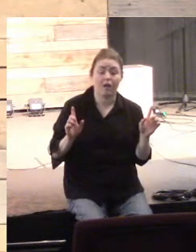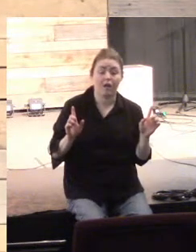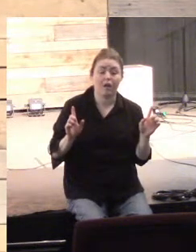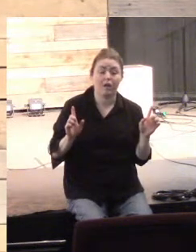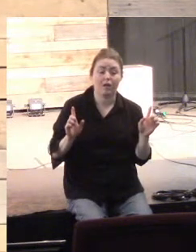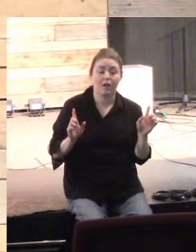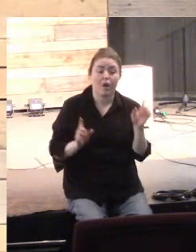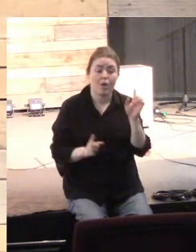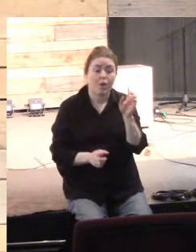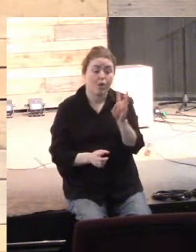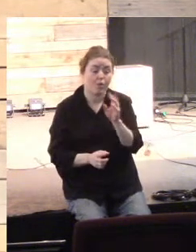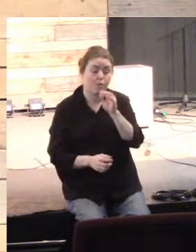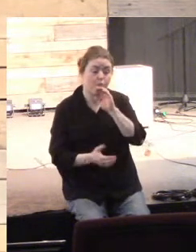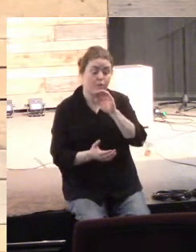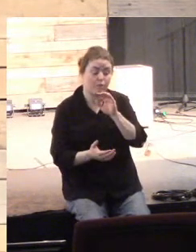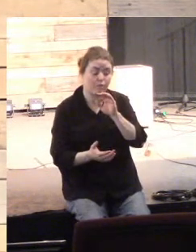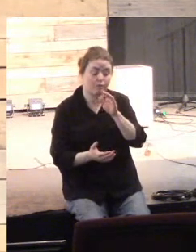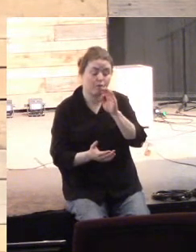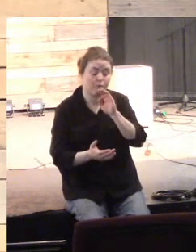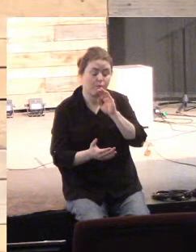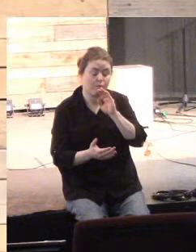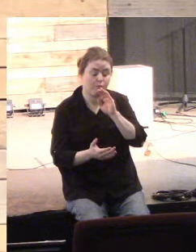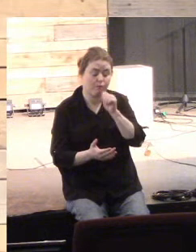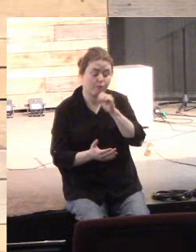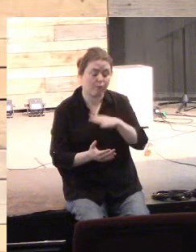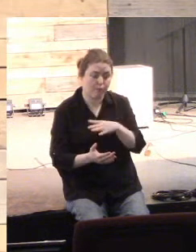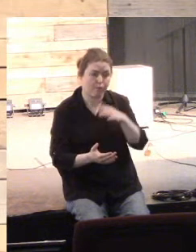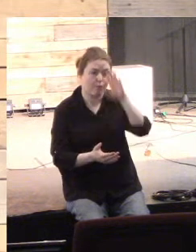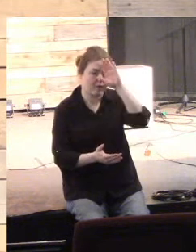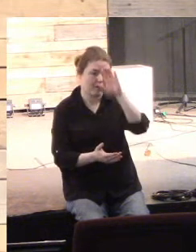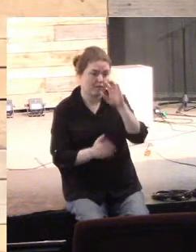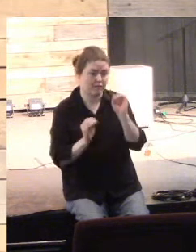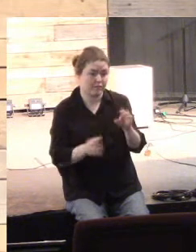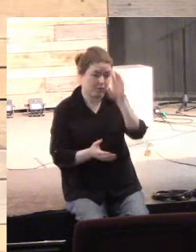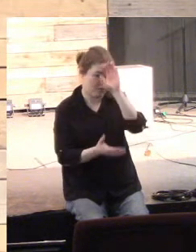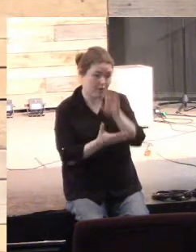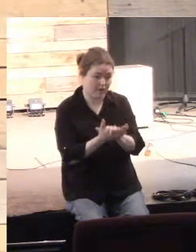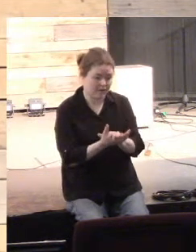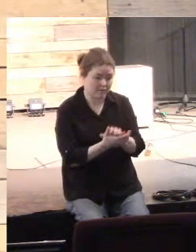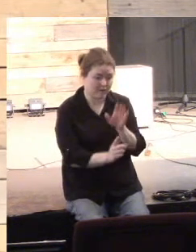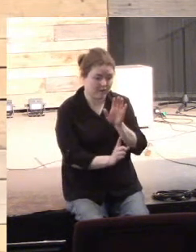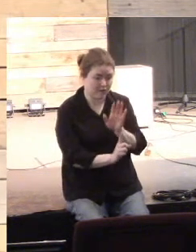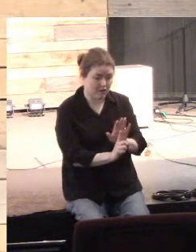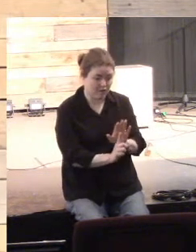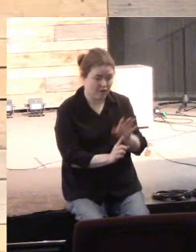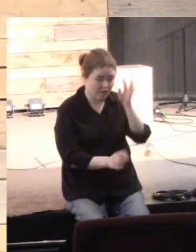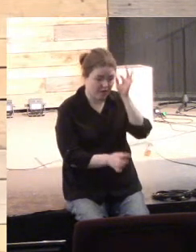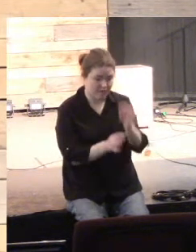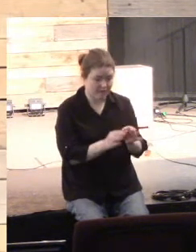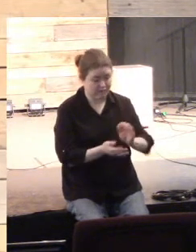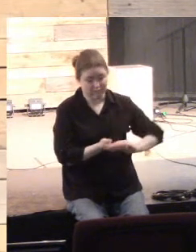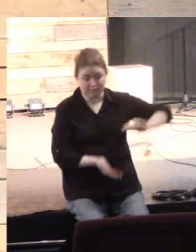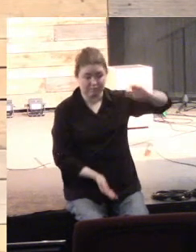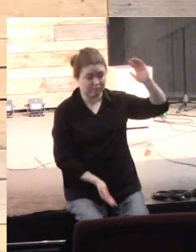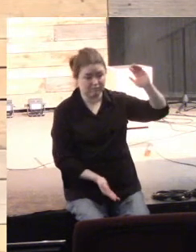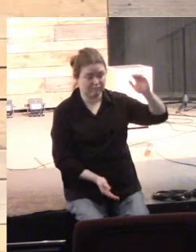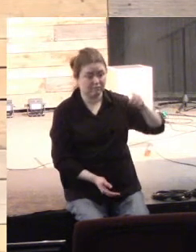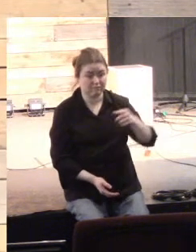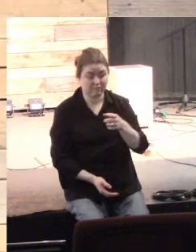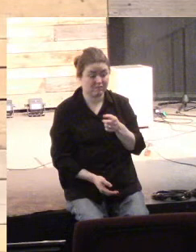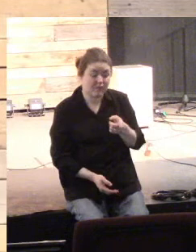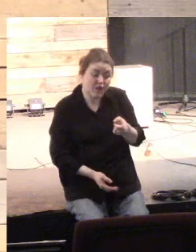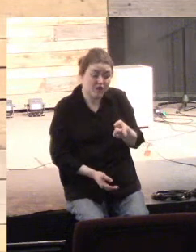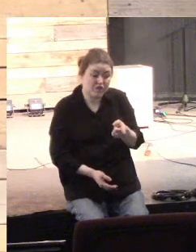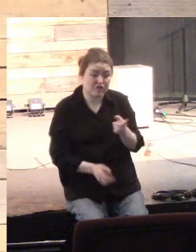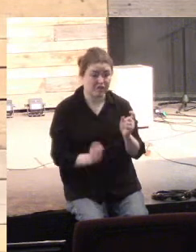widow's faith was the greatest. And Jesus says, you know what? She gave all she had to live on, which means that she knew she wouldn't have anything